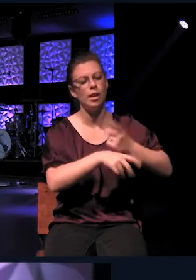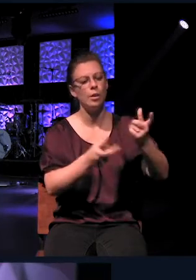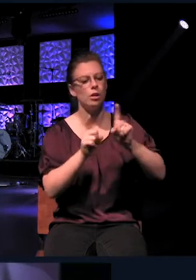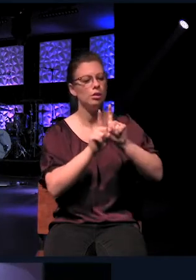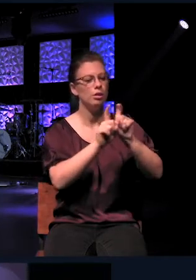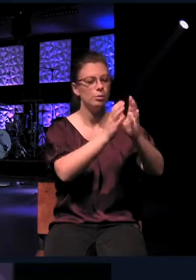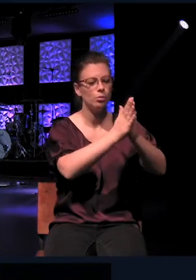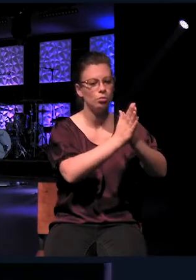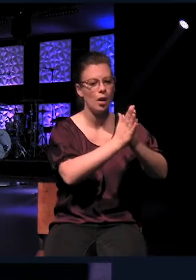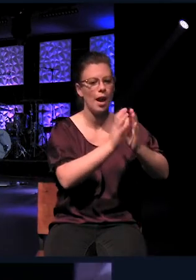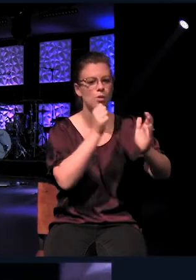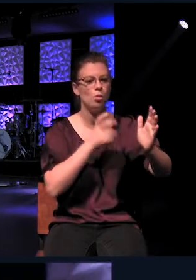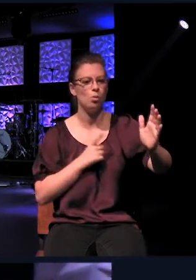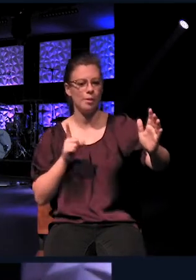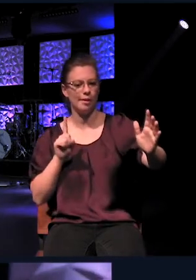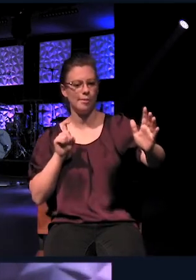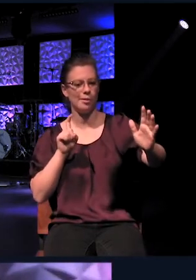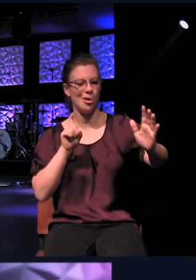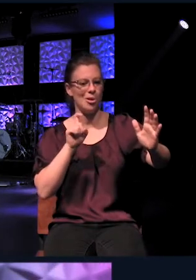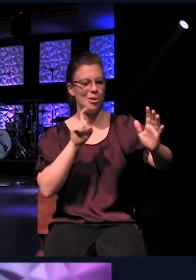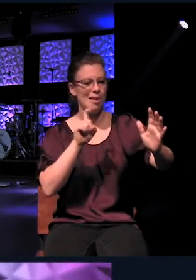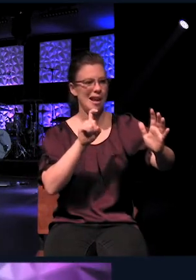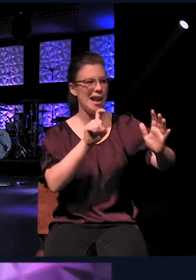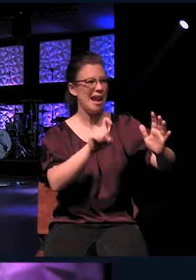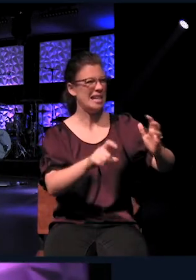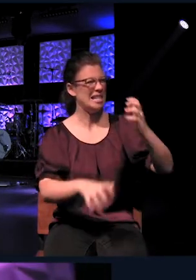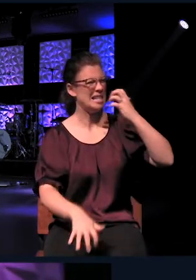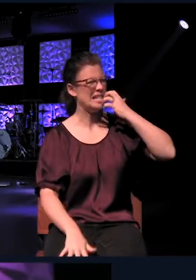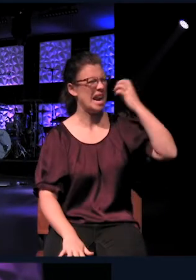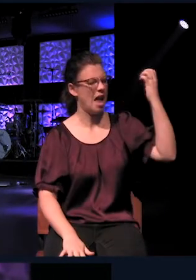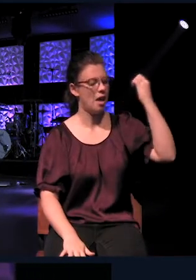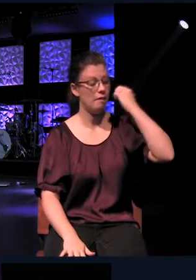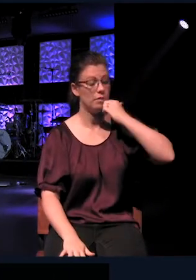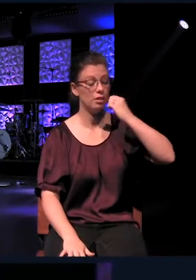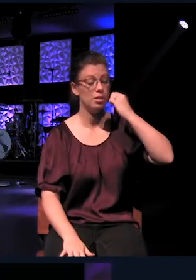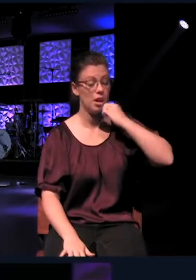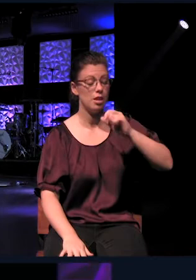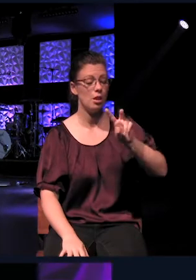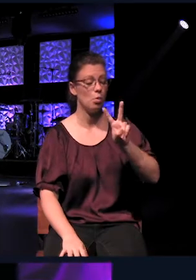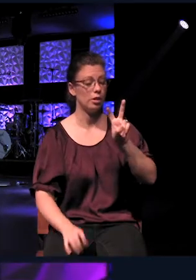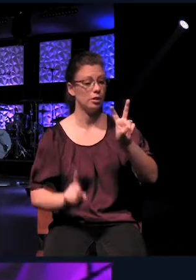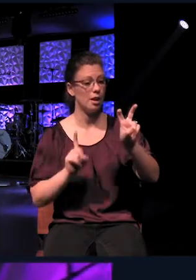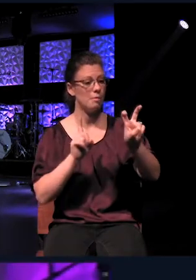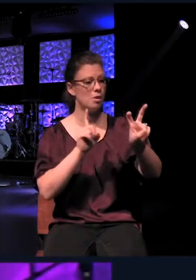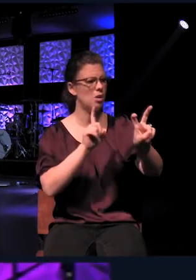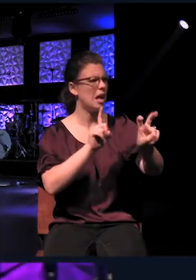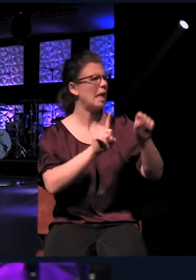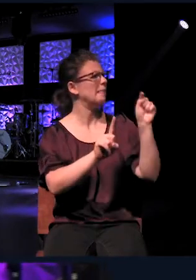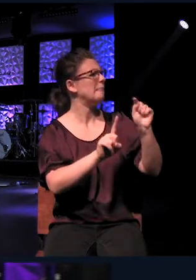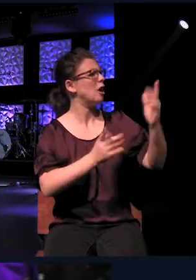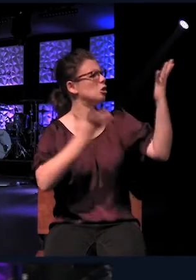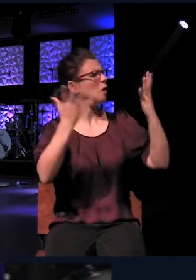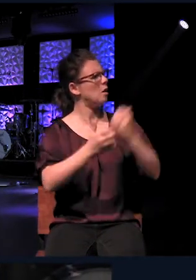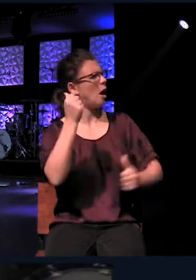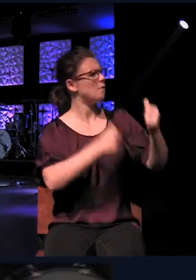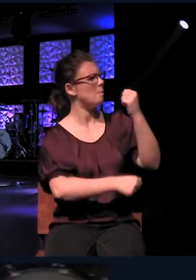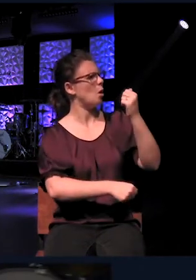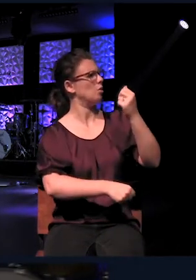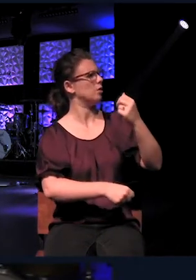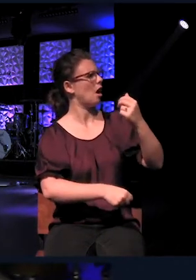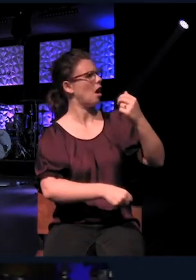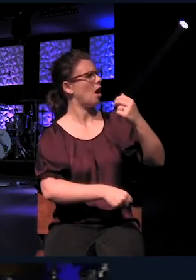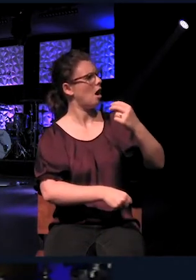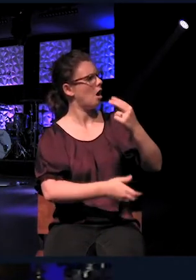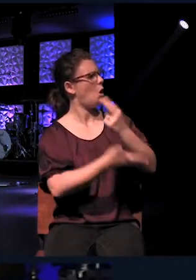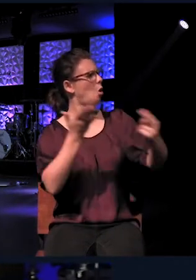spirit, and she would scream at the top of her lungs every single day as they walked to the temple, "These men are servants of the Most High God,"